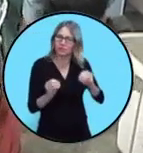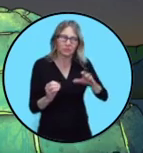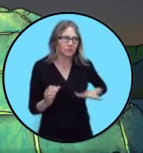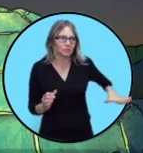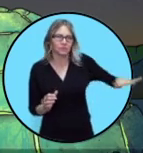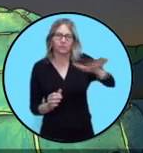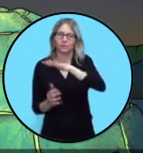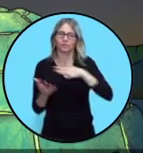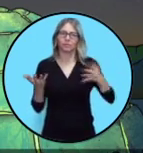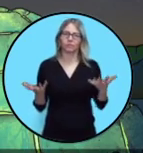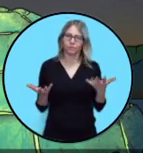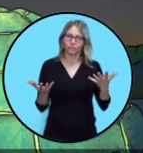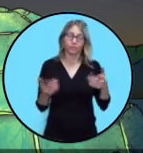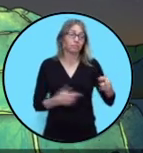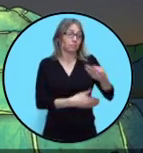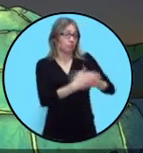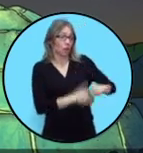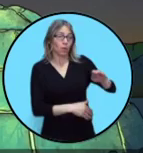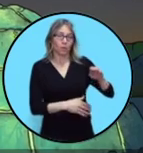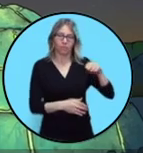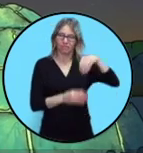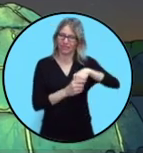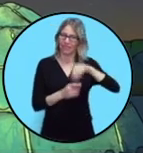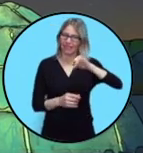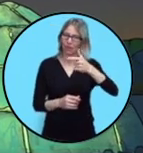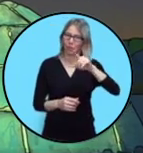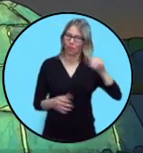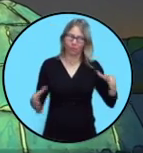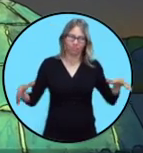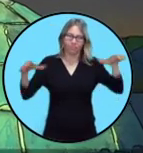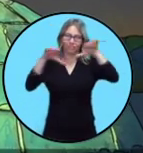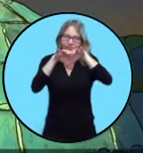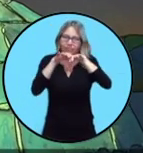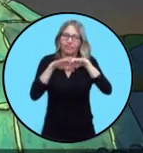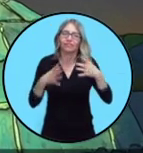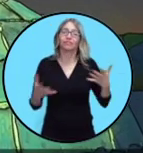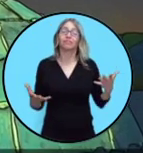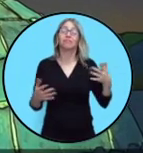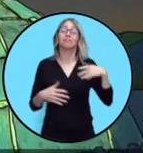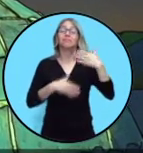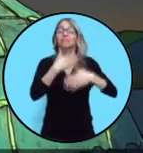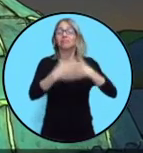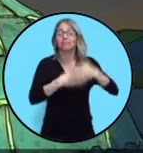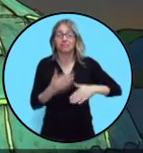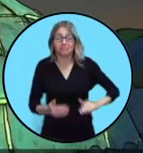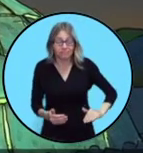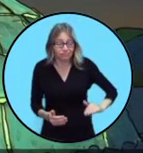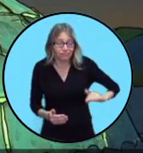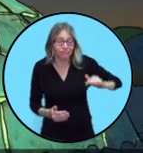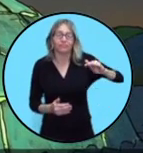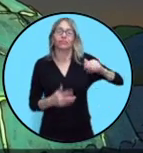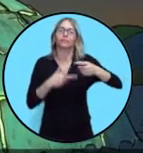She was born in an igloo. So then she got a little older and then they started to communicate by